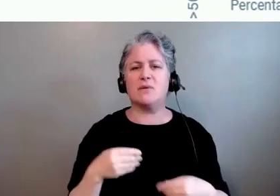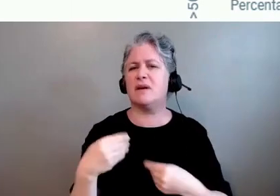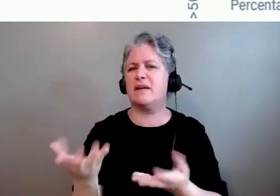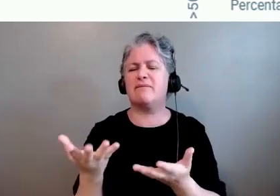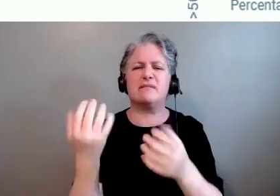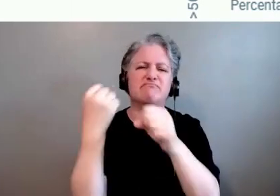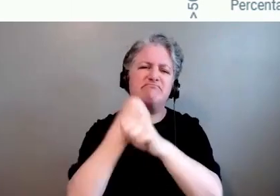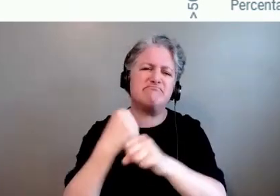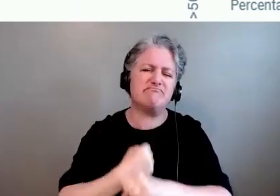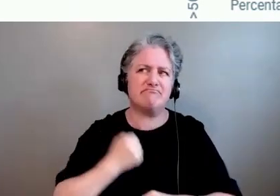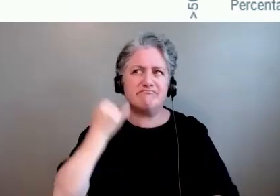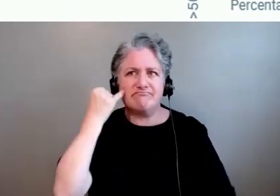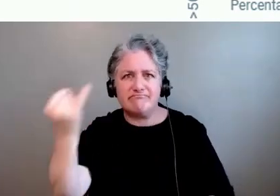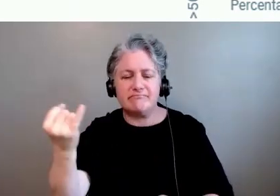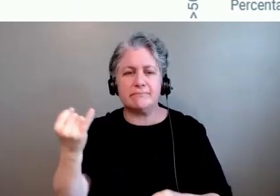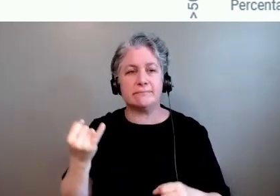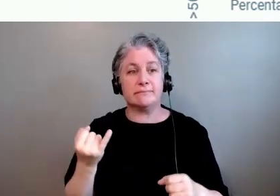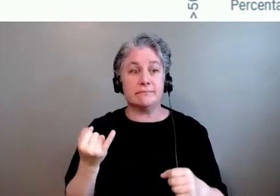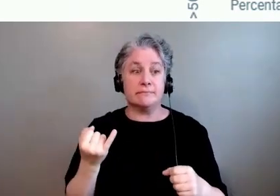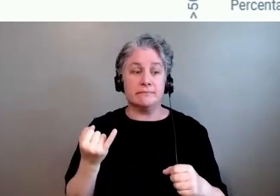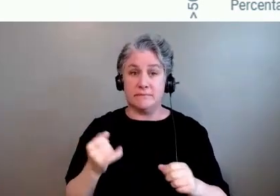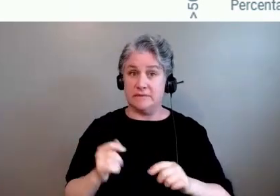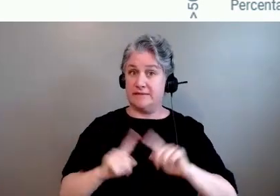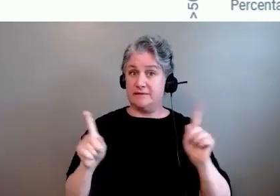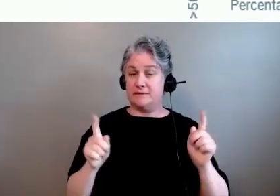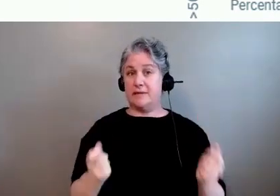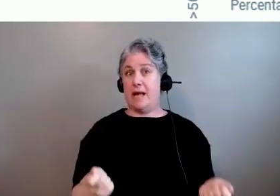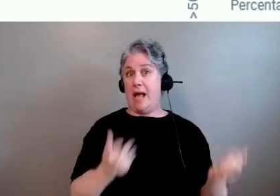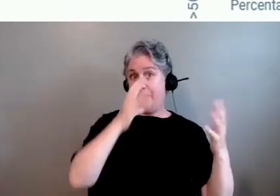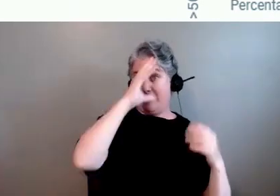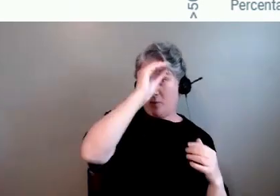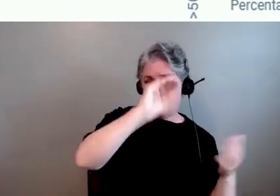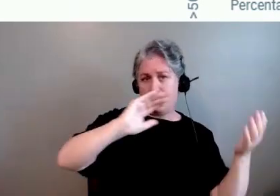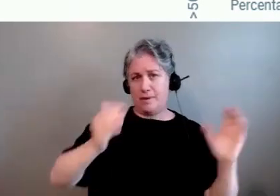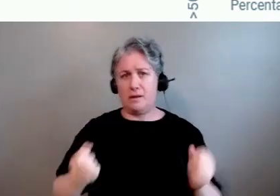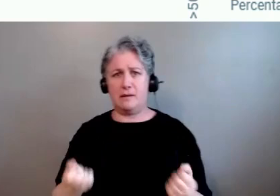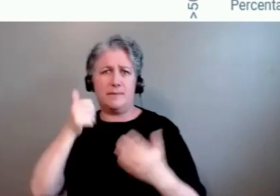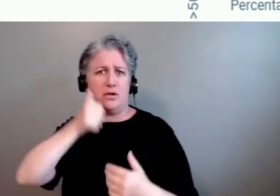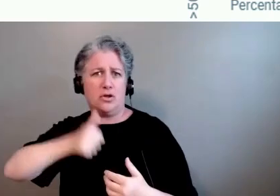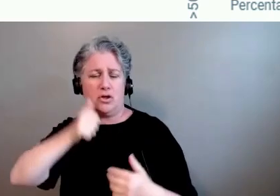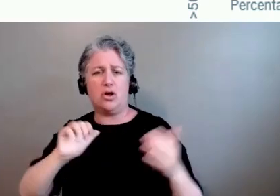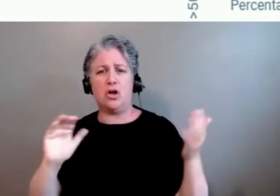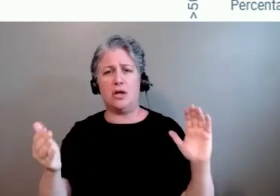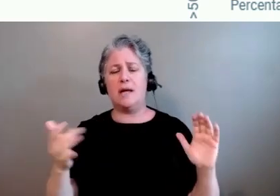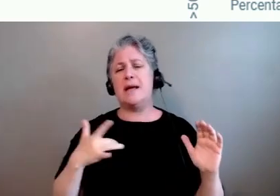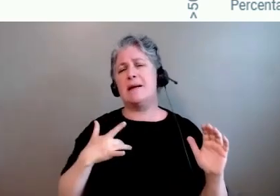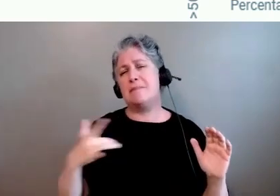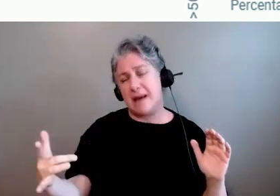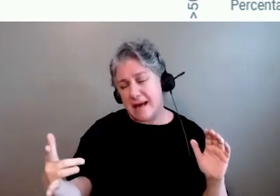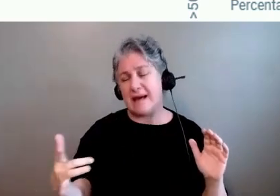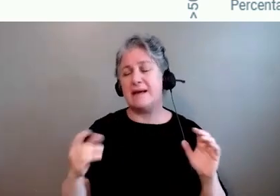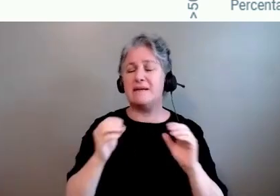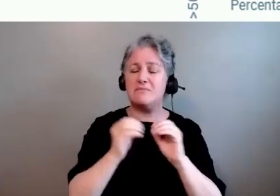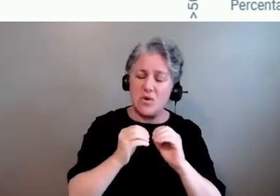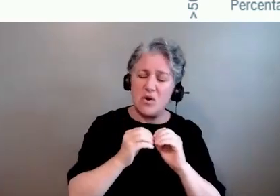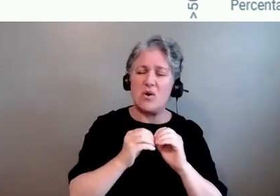give you some sense, there is a difference between how many boys get this disease and how many girls get this disease. It's generally a disease that's more